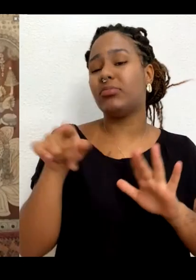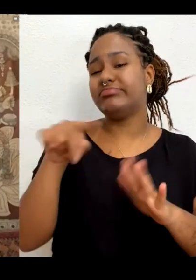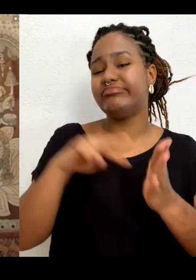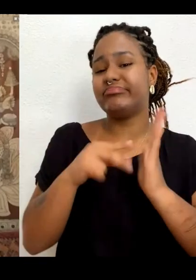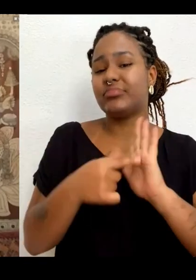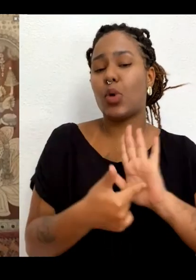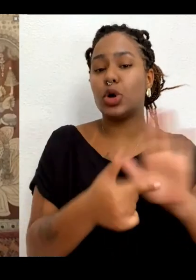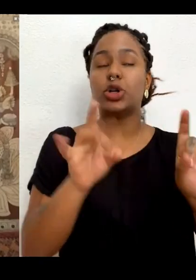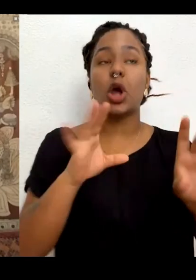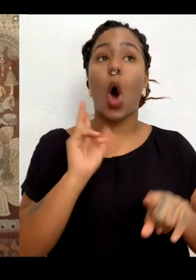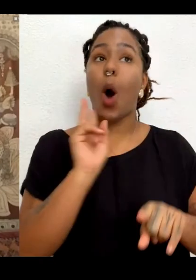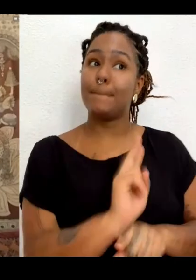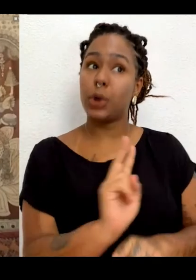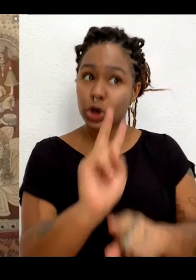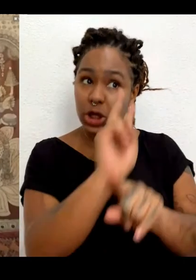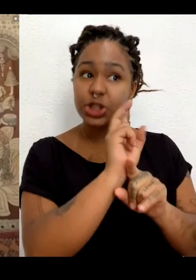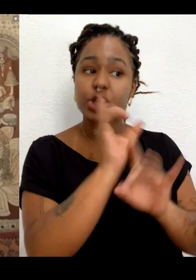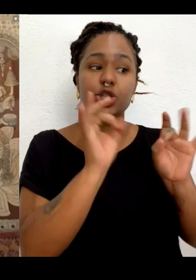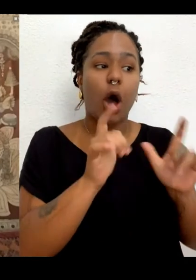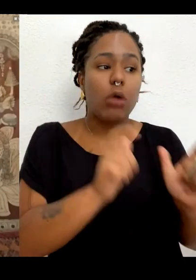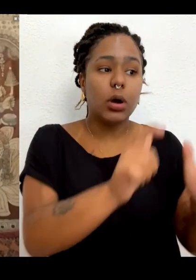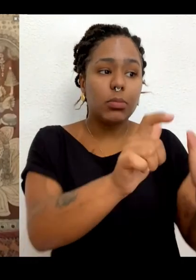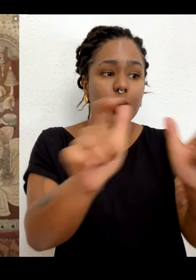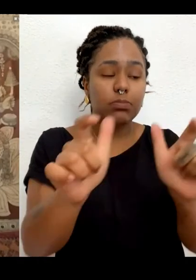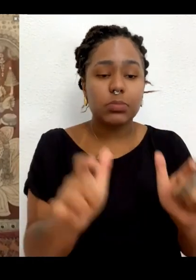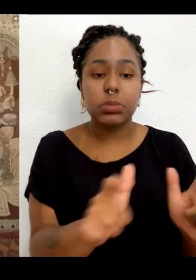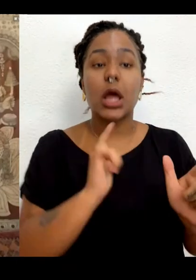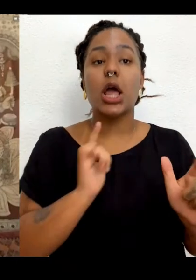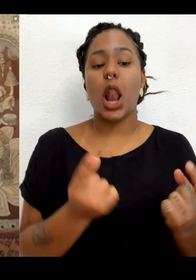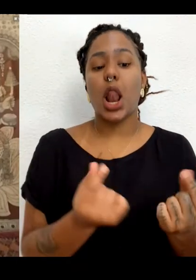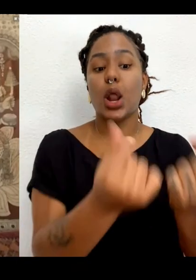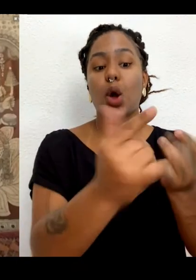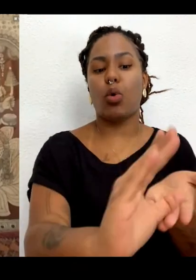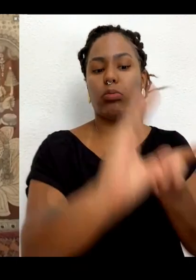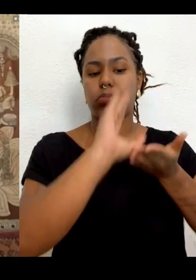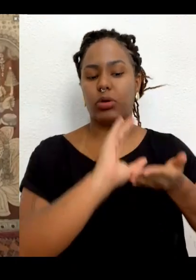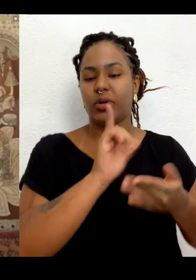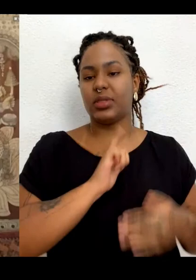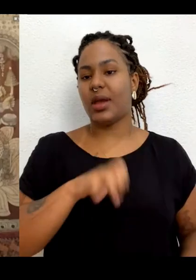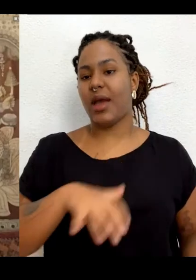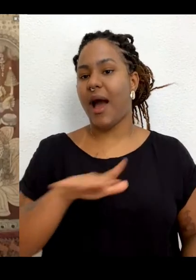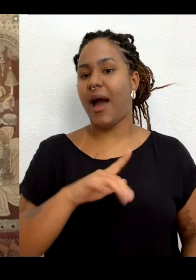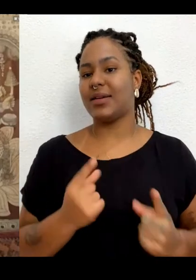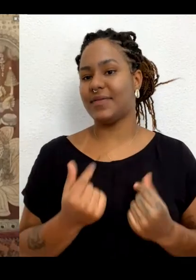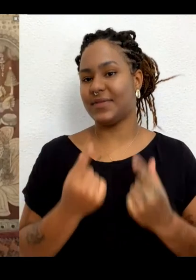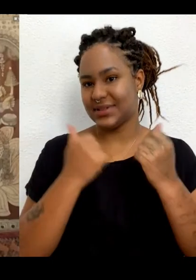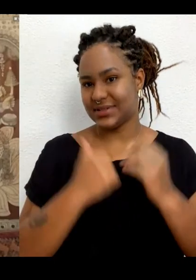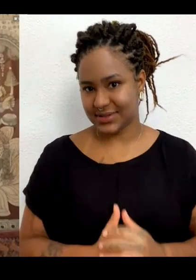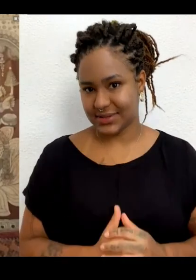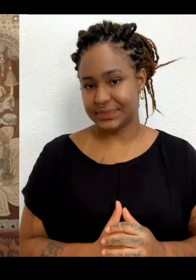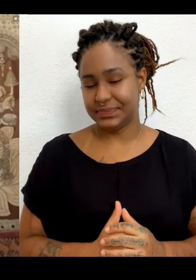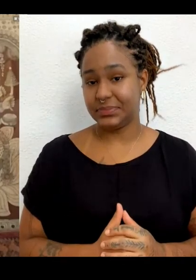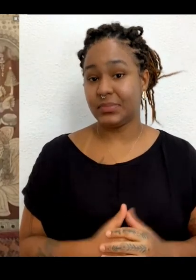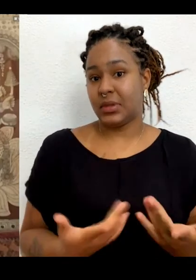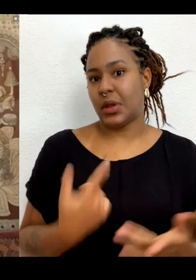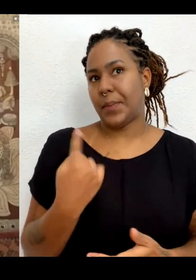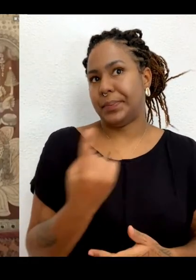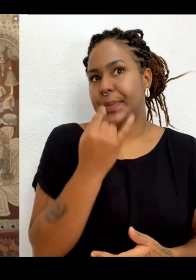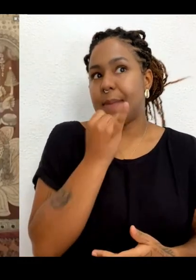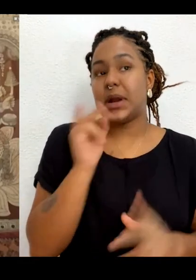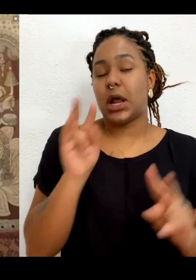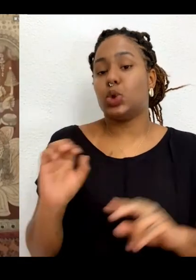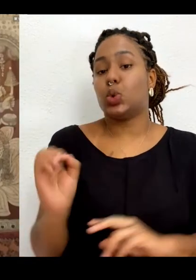for the financial markets means first a new enclosures now by the financial Giants and to a new